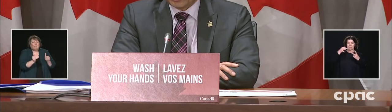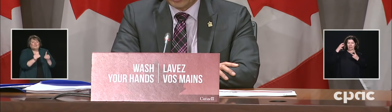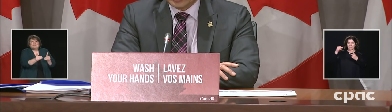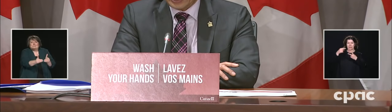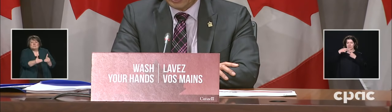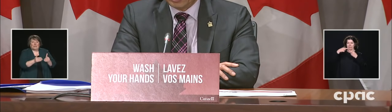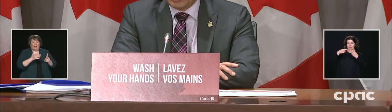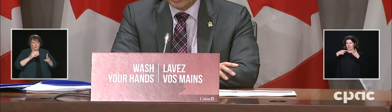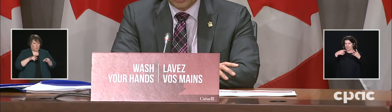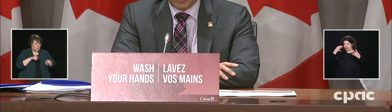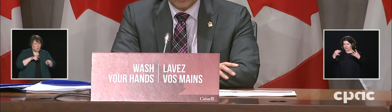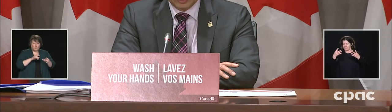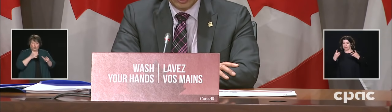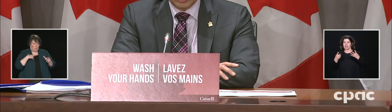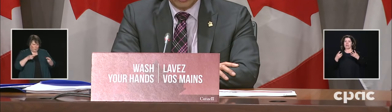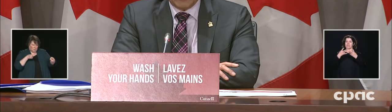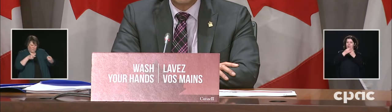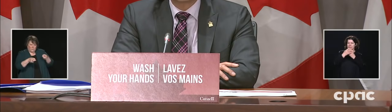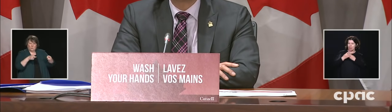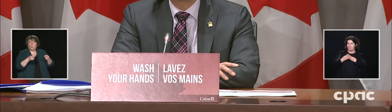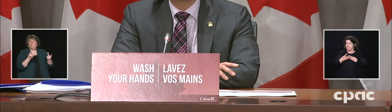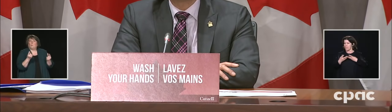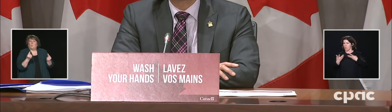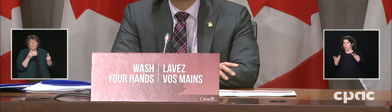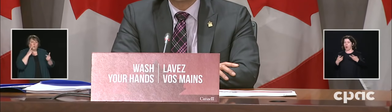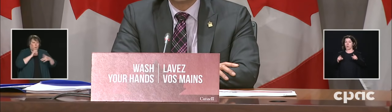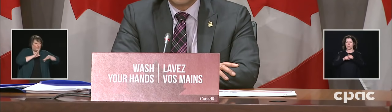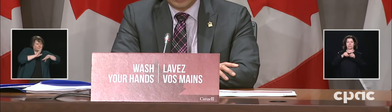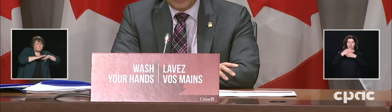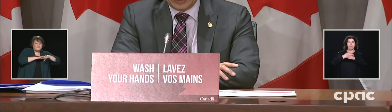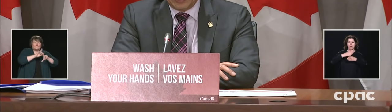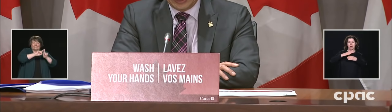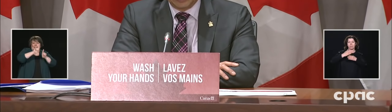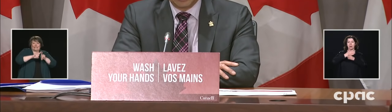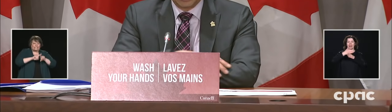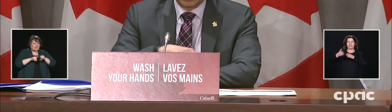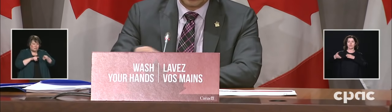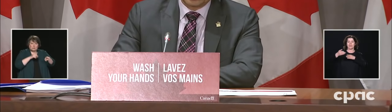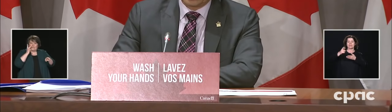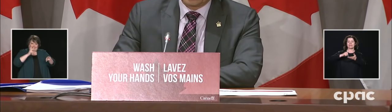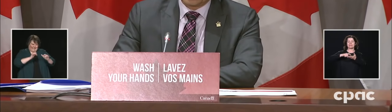leur calendrier de mise en œuvre sont efficaces pour maîtriser l'épidémie.